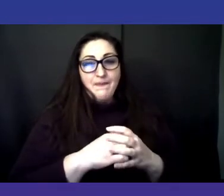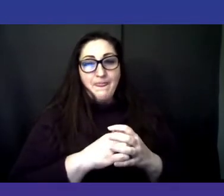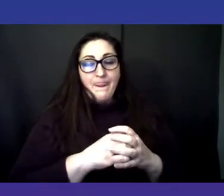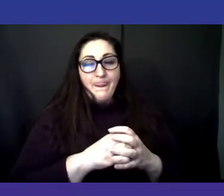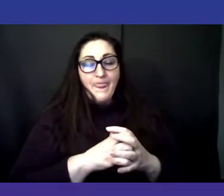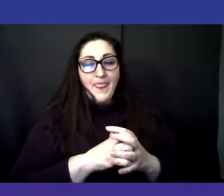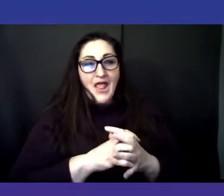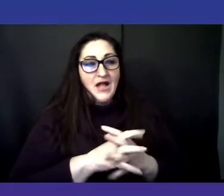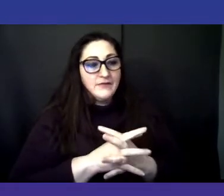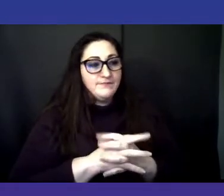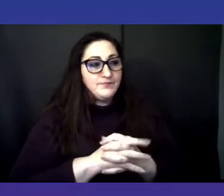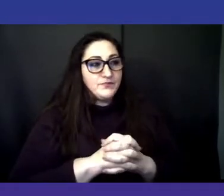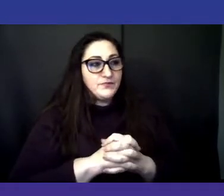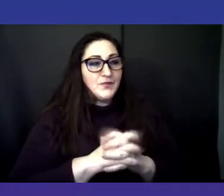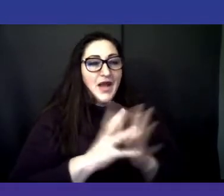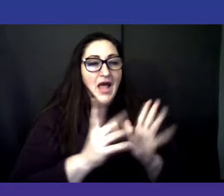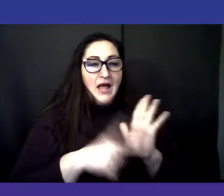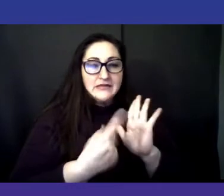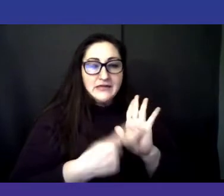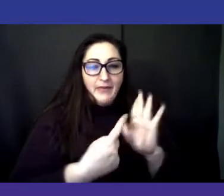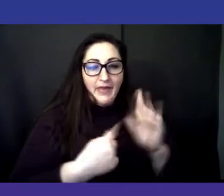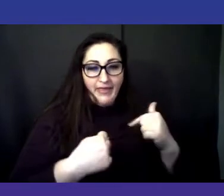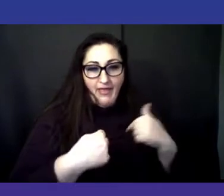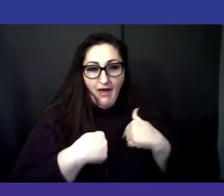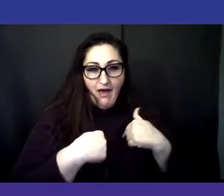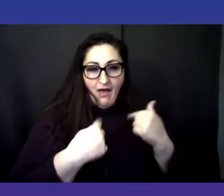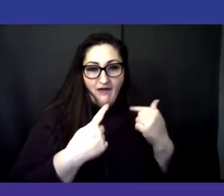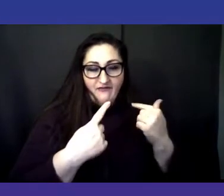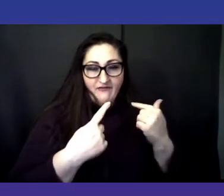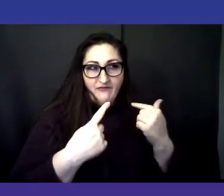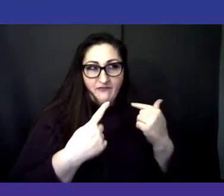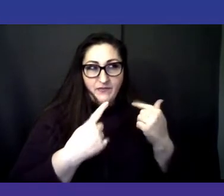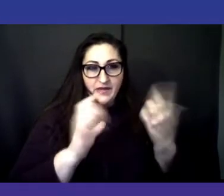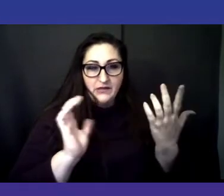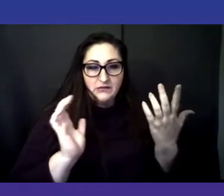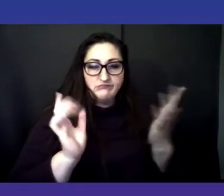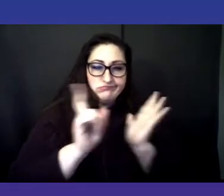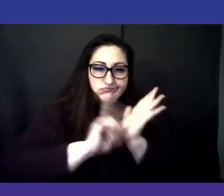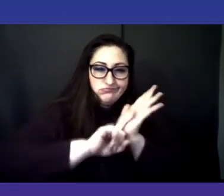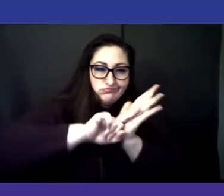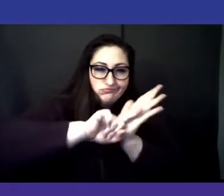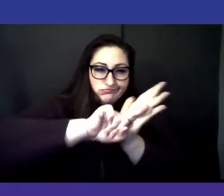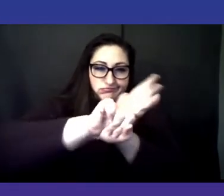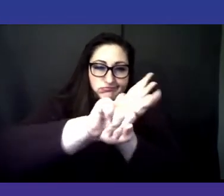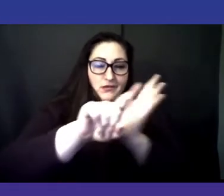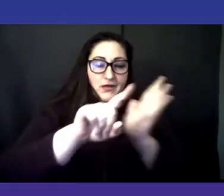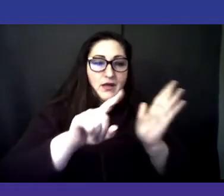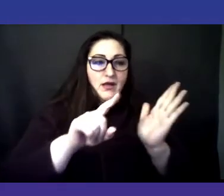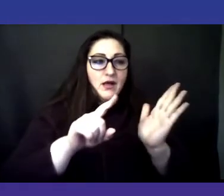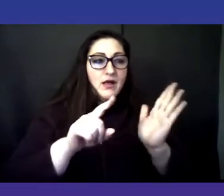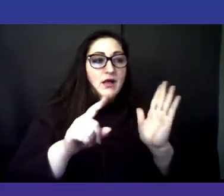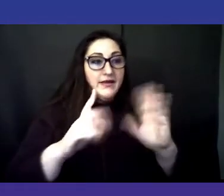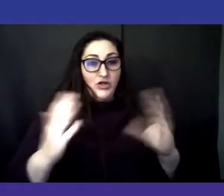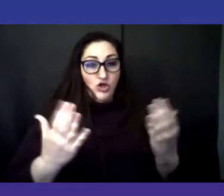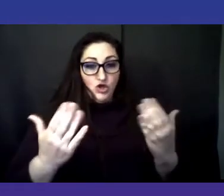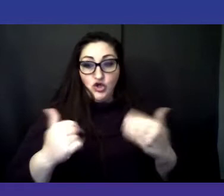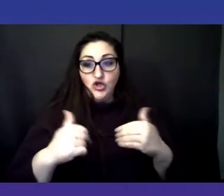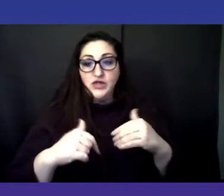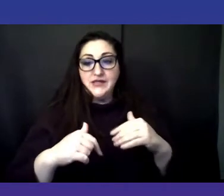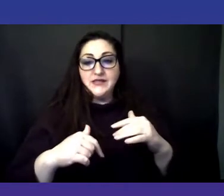something I'm investigating here is the history of